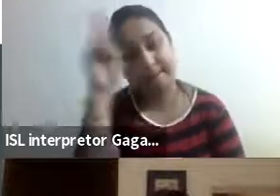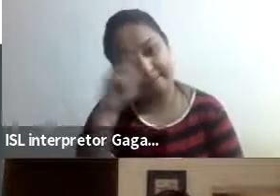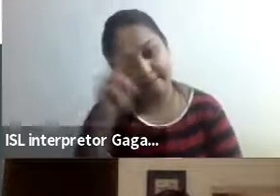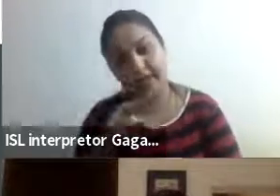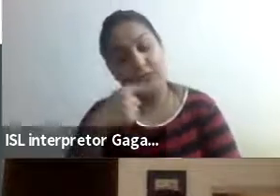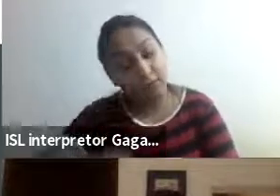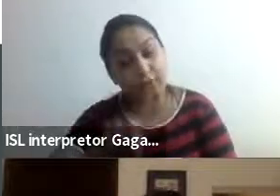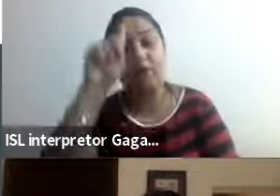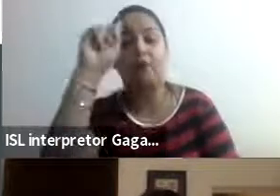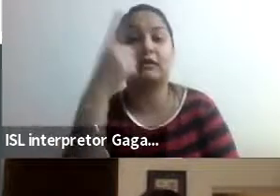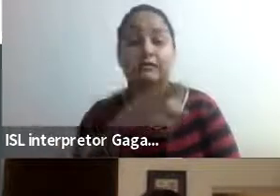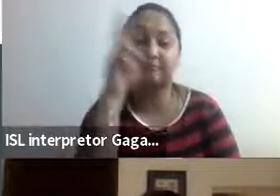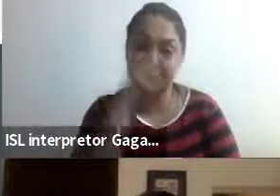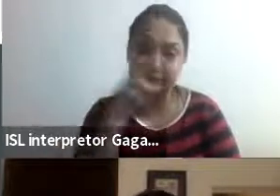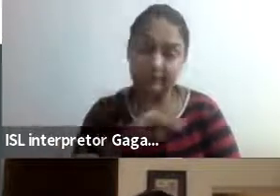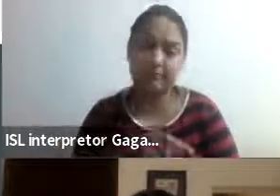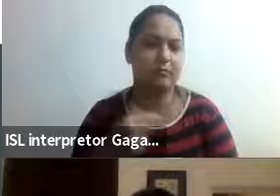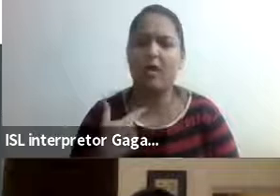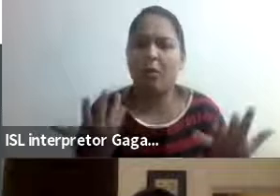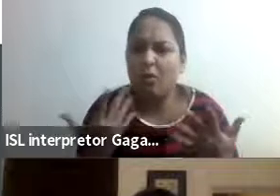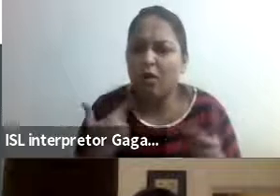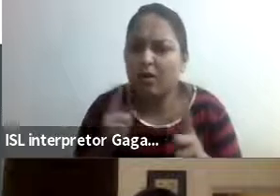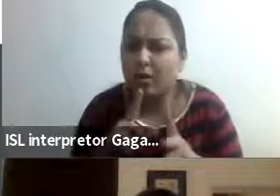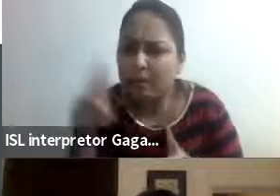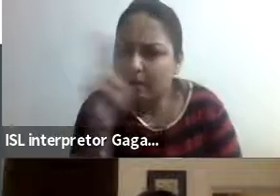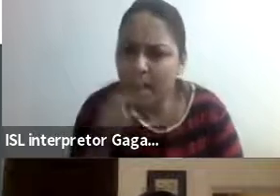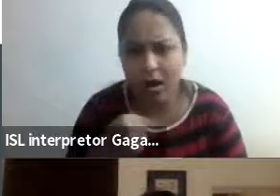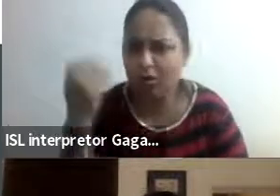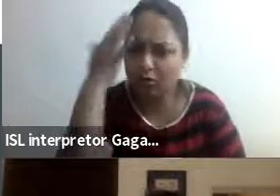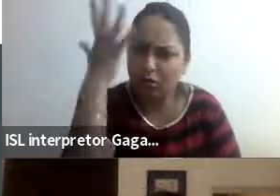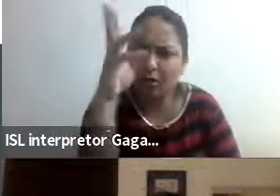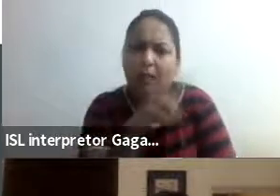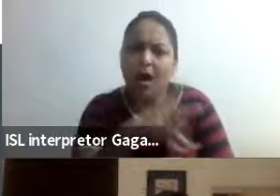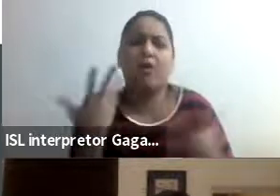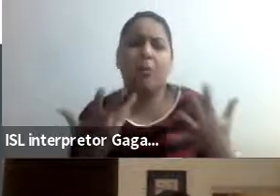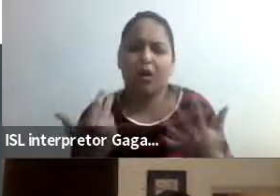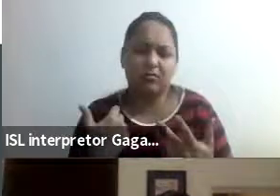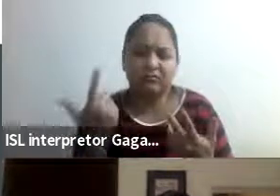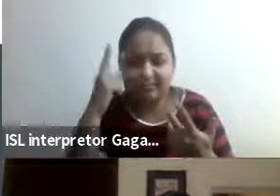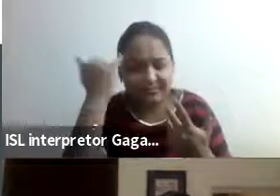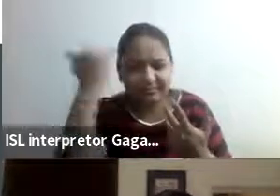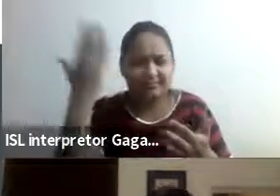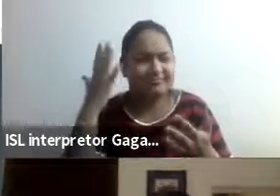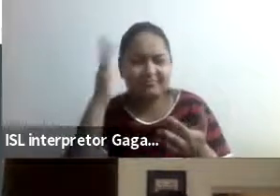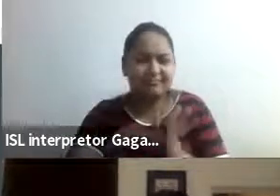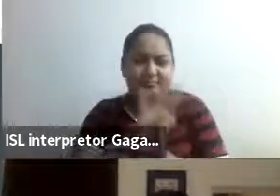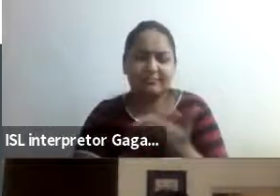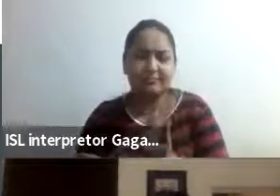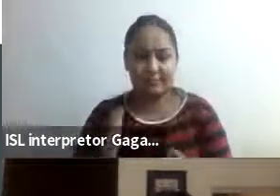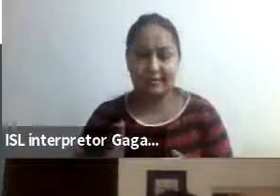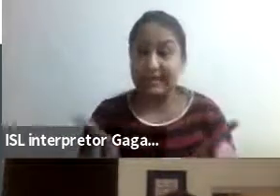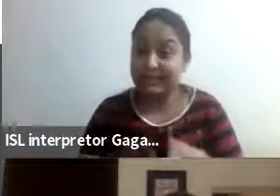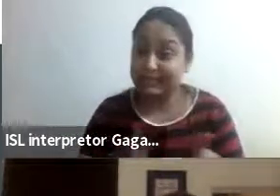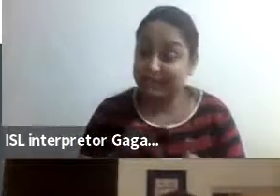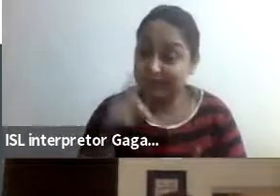The first time she was painting, she said, "What do I paint? I didn't know what to paint." And thus she had to sort of come up with subjects to